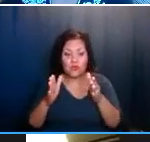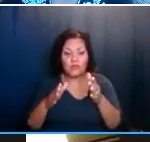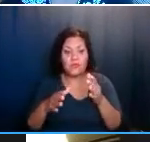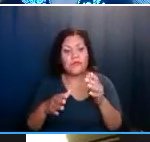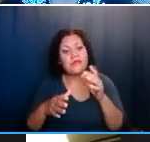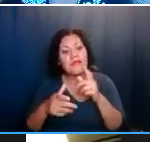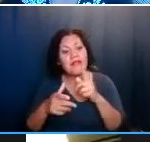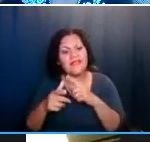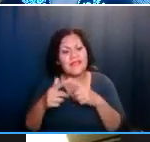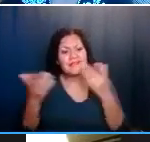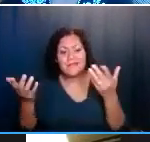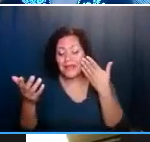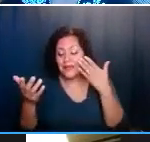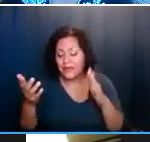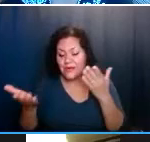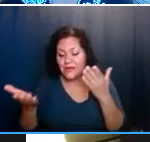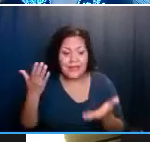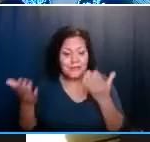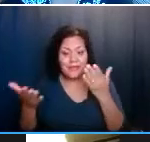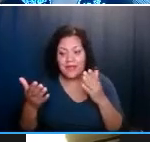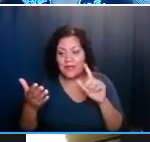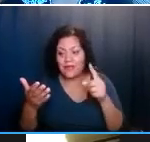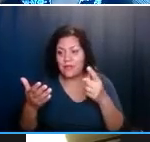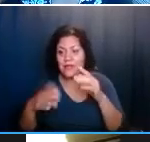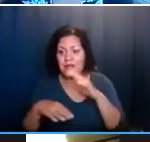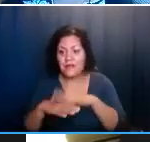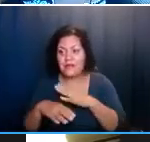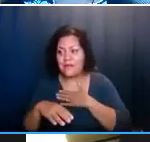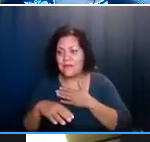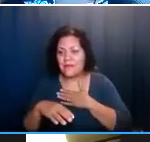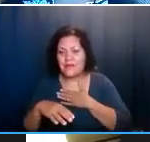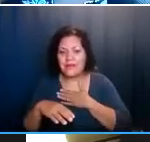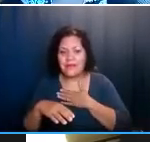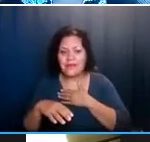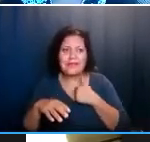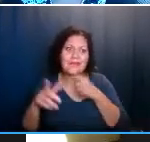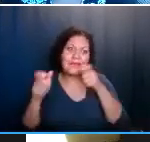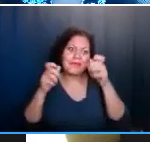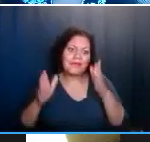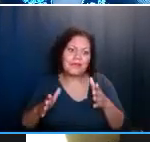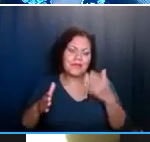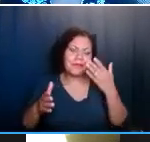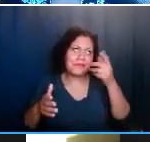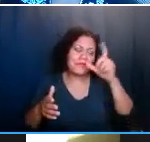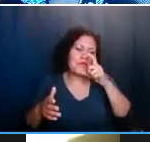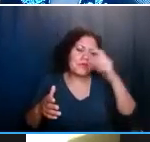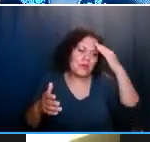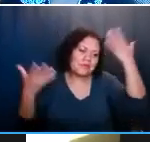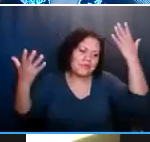don't know, that may just be on mine because I'm an administrator, who knows. But